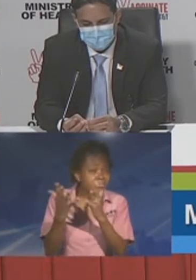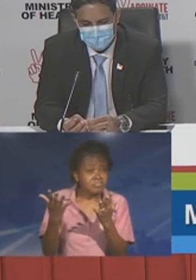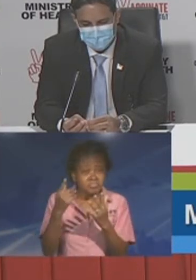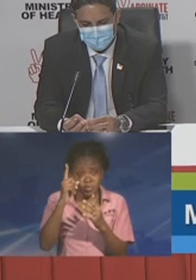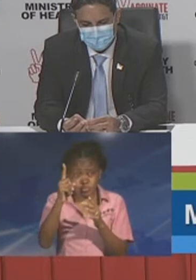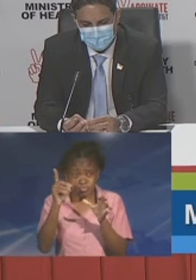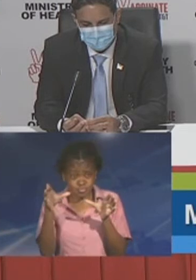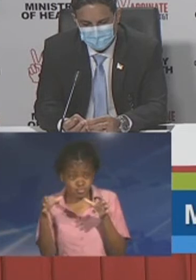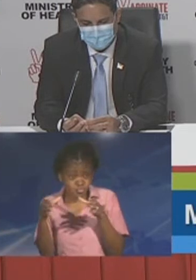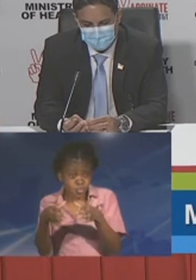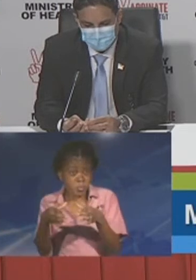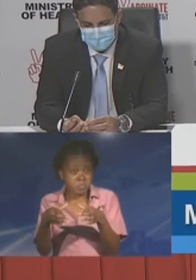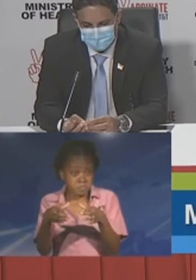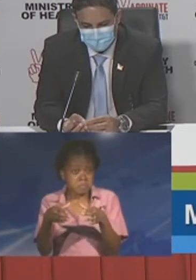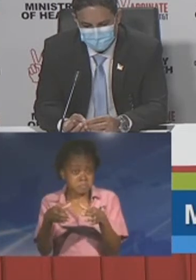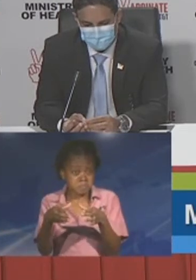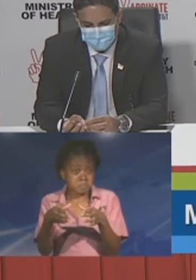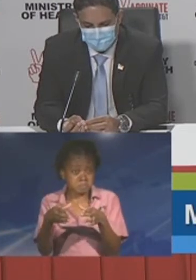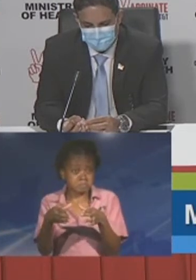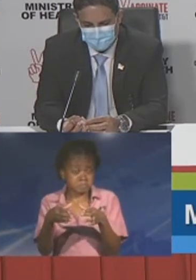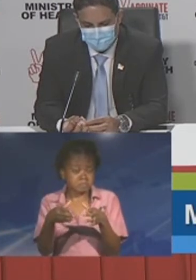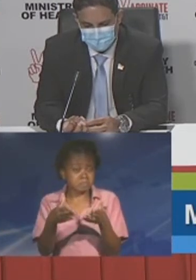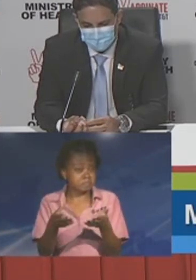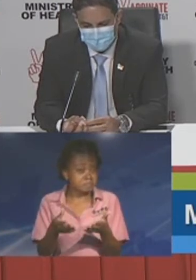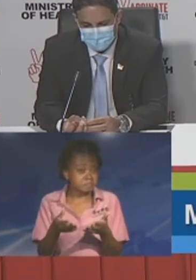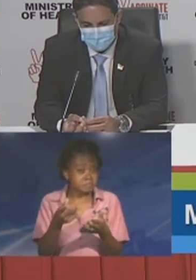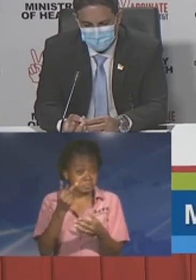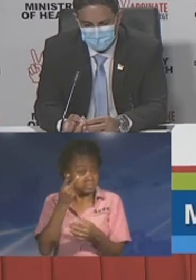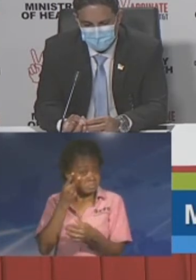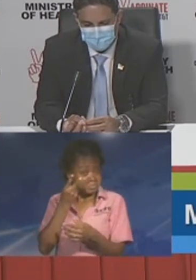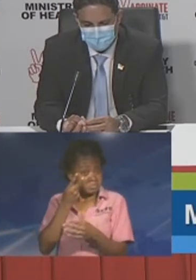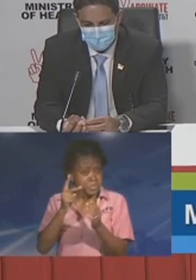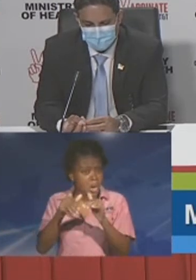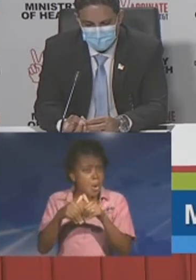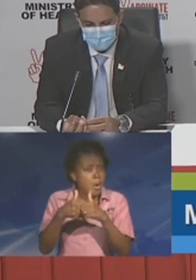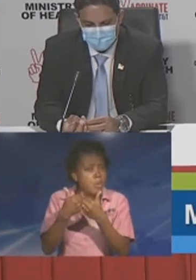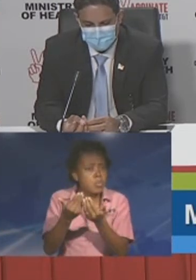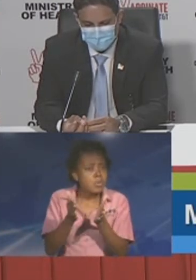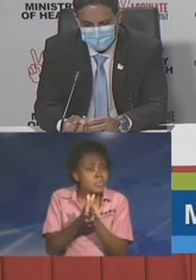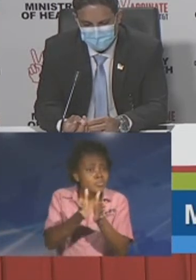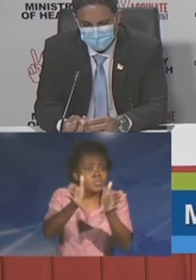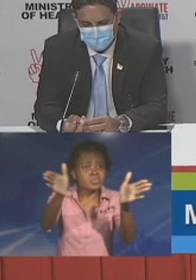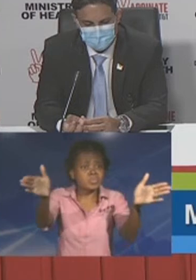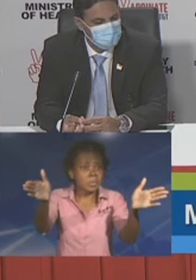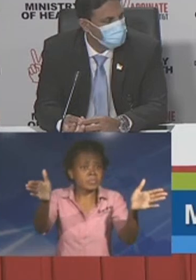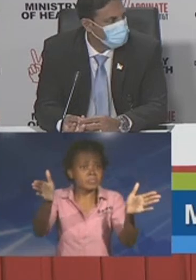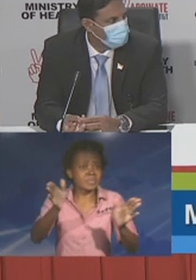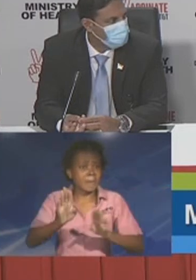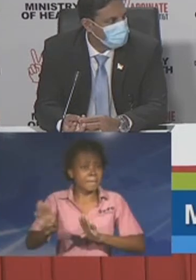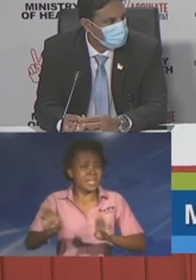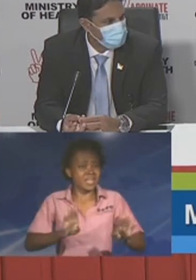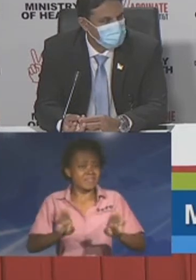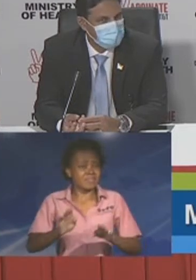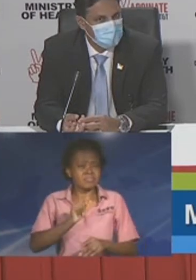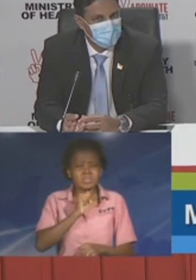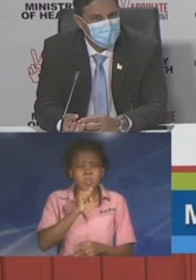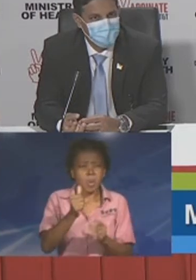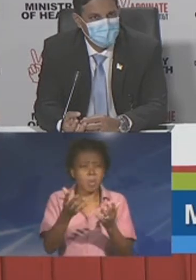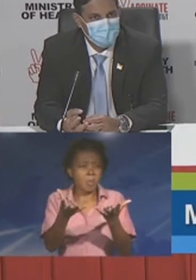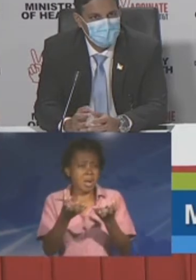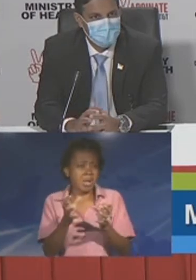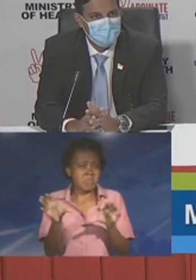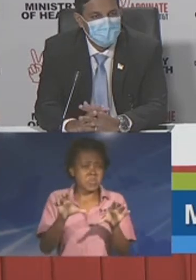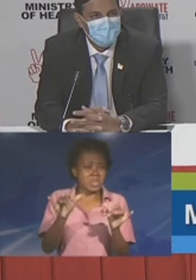the current response from our population towards that, will we be actively seeking to get that last tranche from the